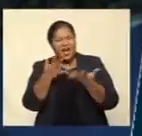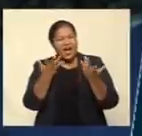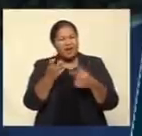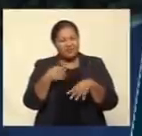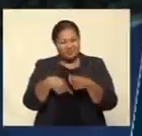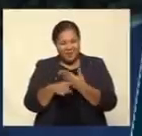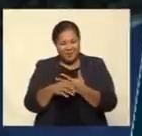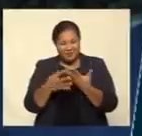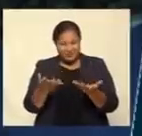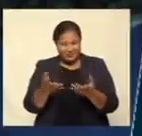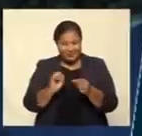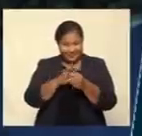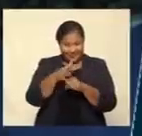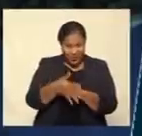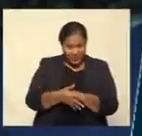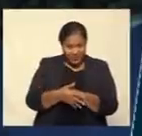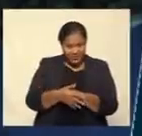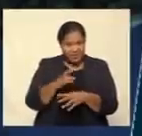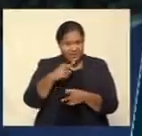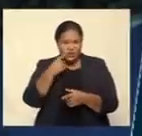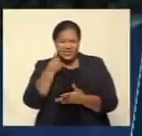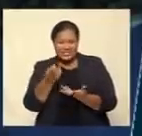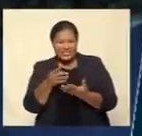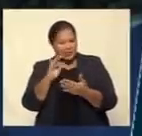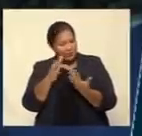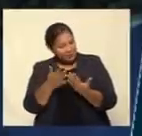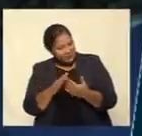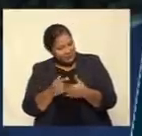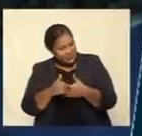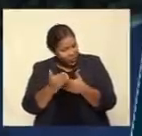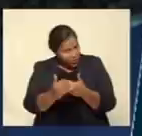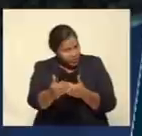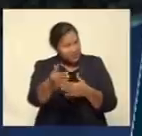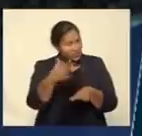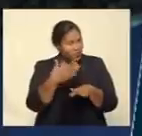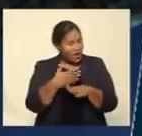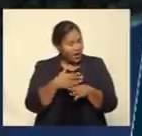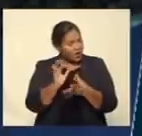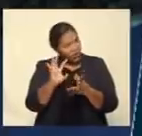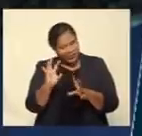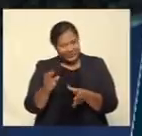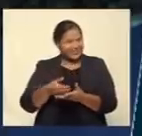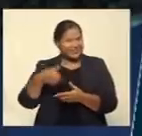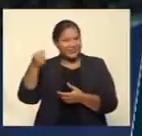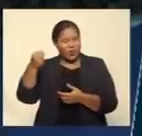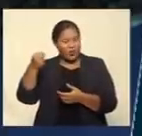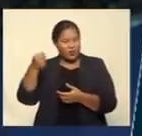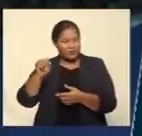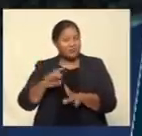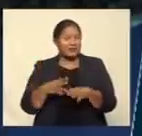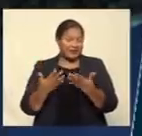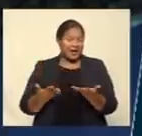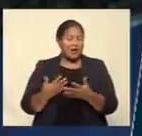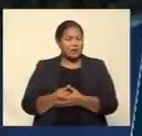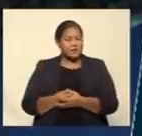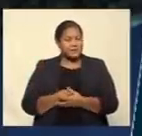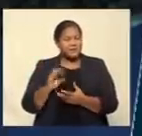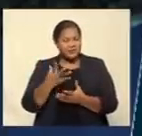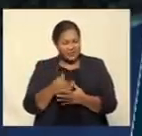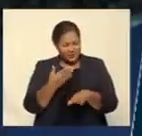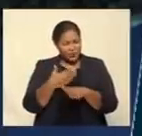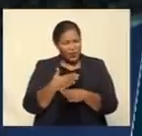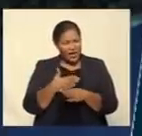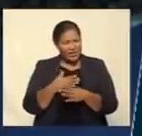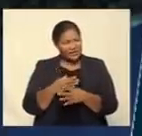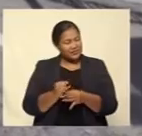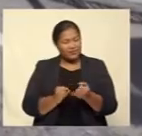then we will see whether we're going to continue operating or not operating. But at the moment, the operation is very,